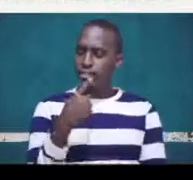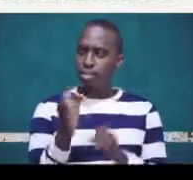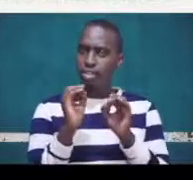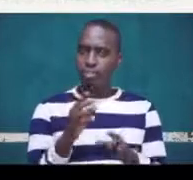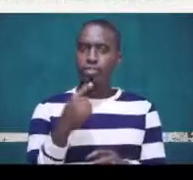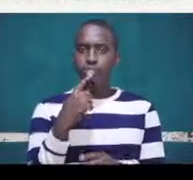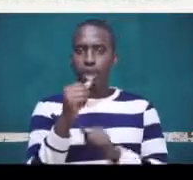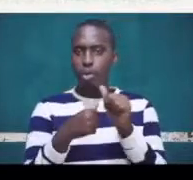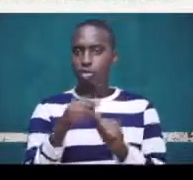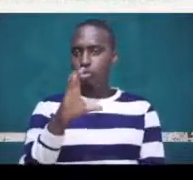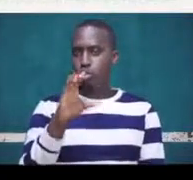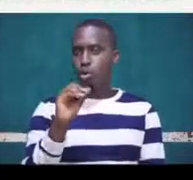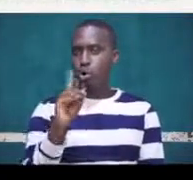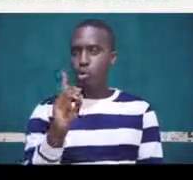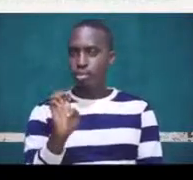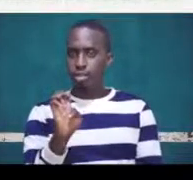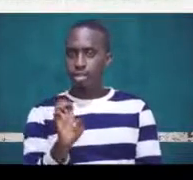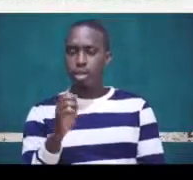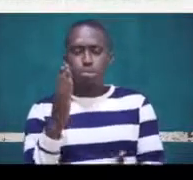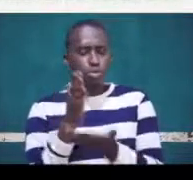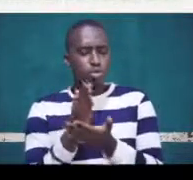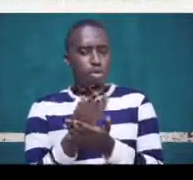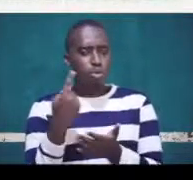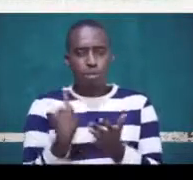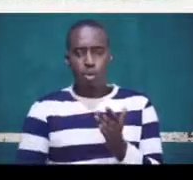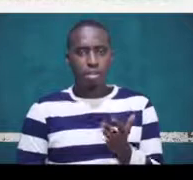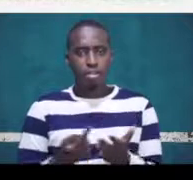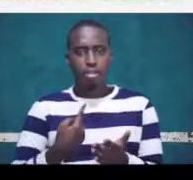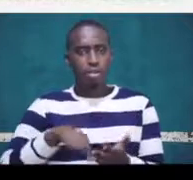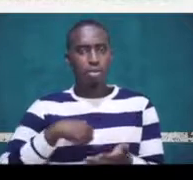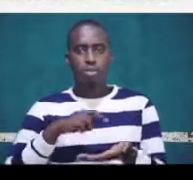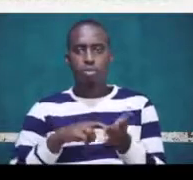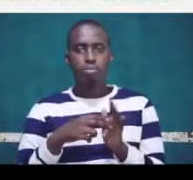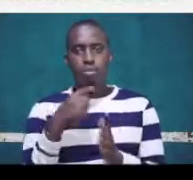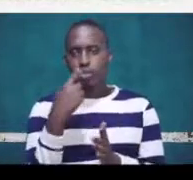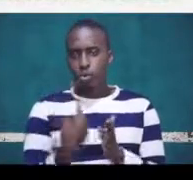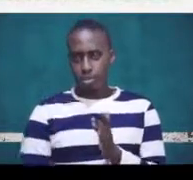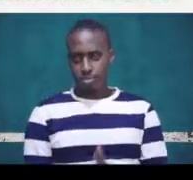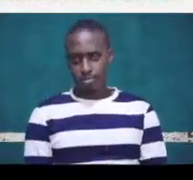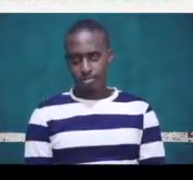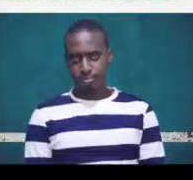accord, what exactly do we mean